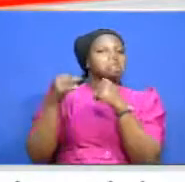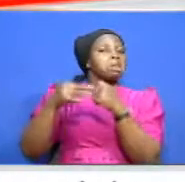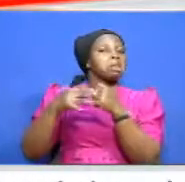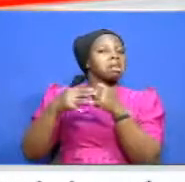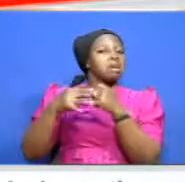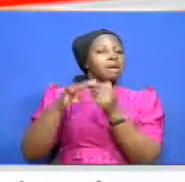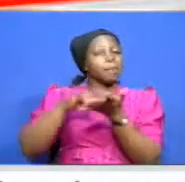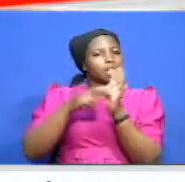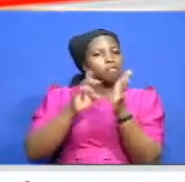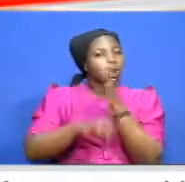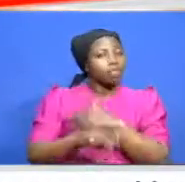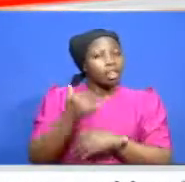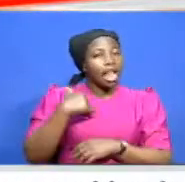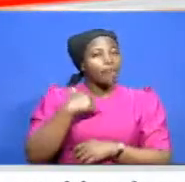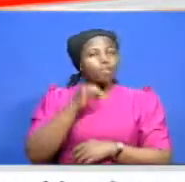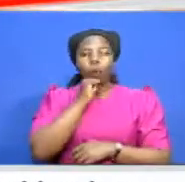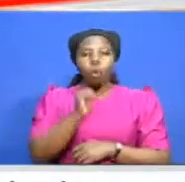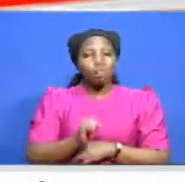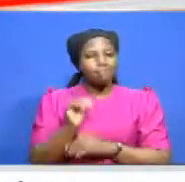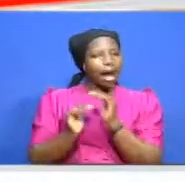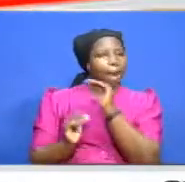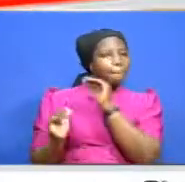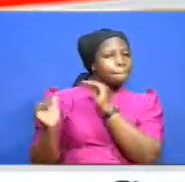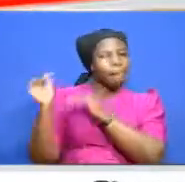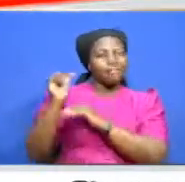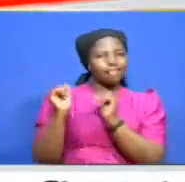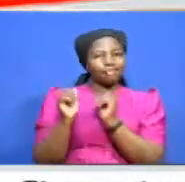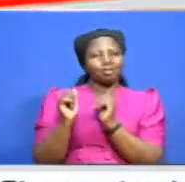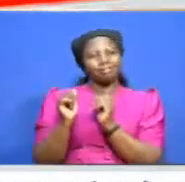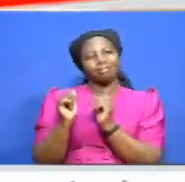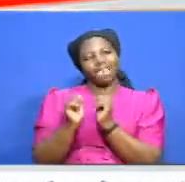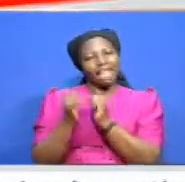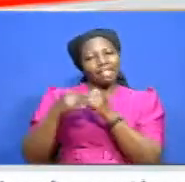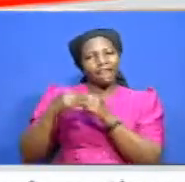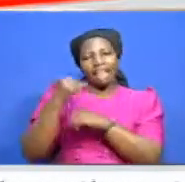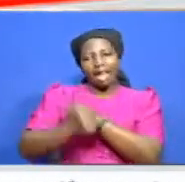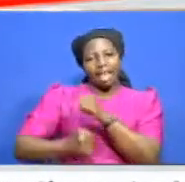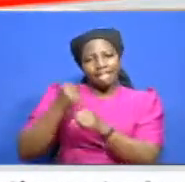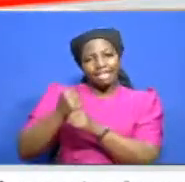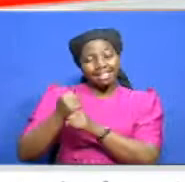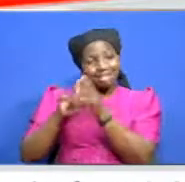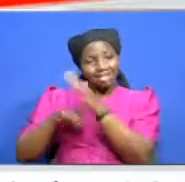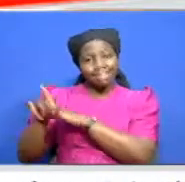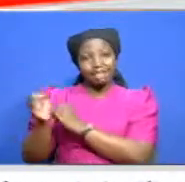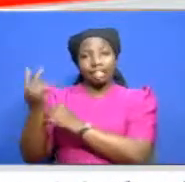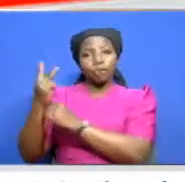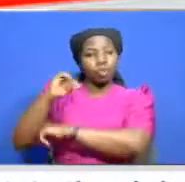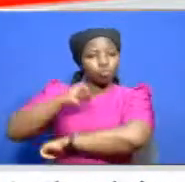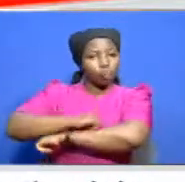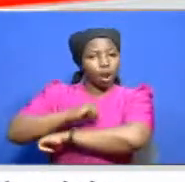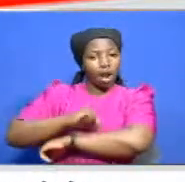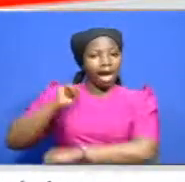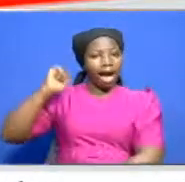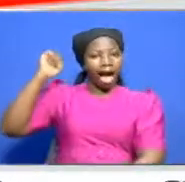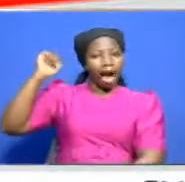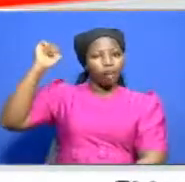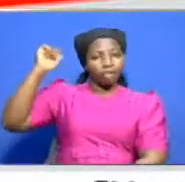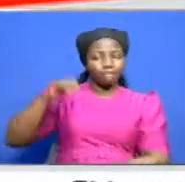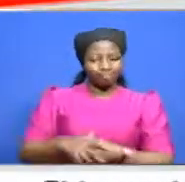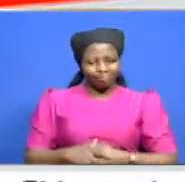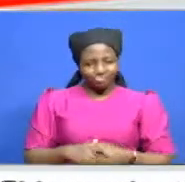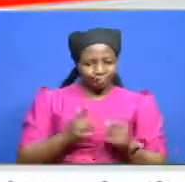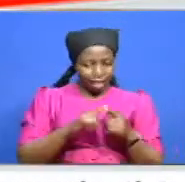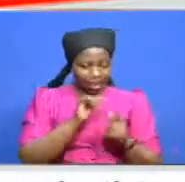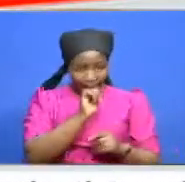having adults in our secondary schools. But then, as Akello has said, this was a good